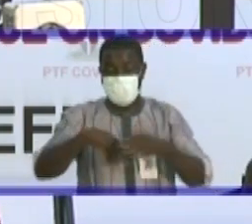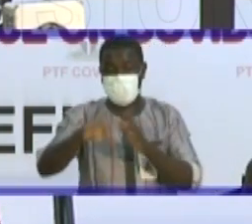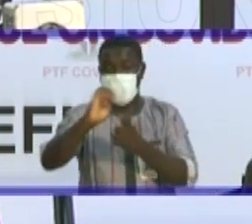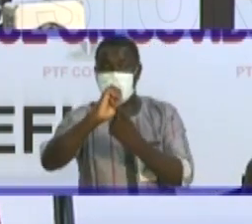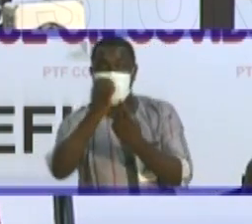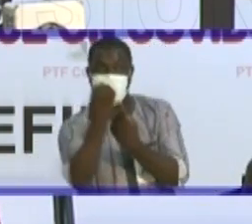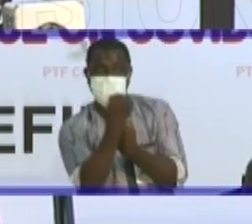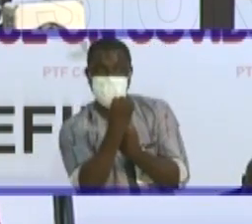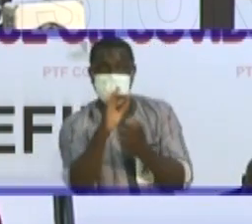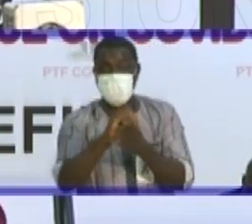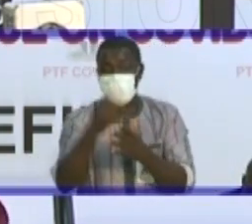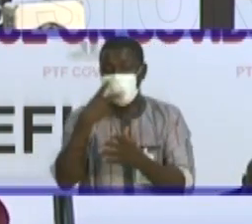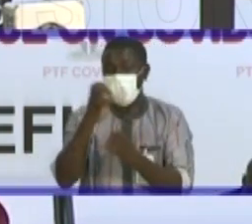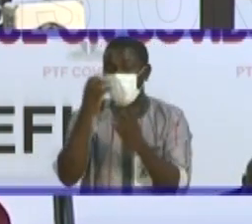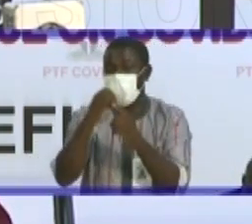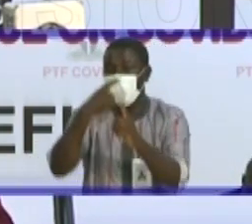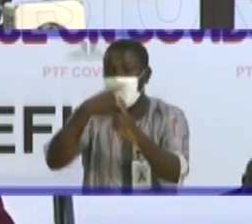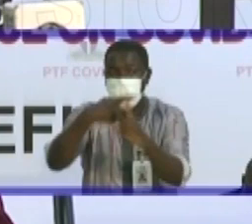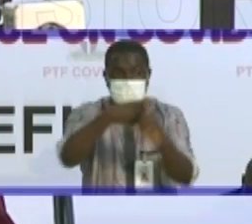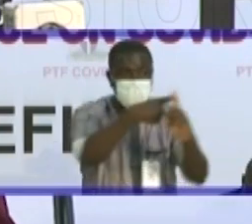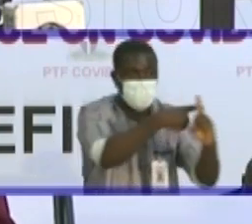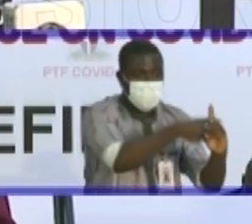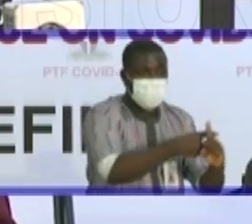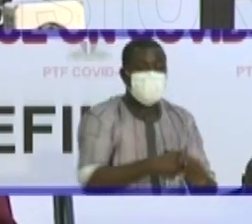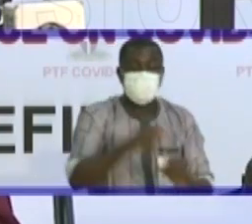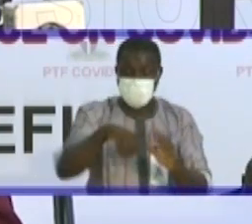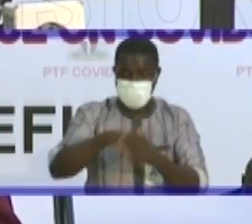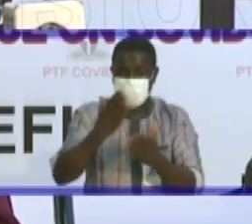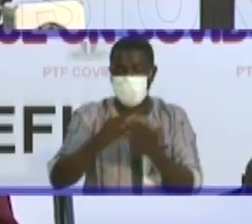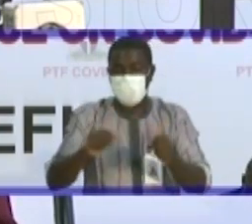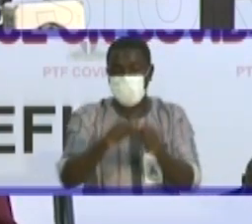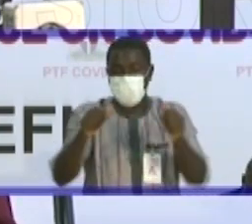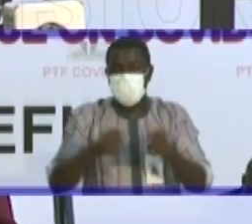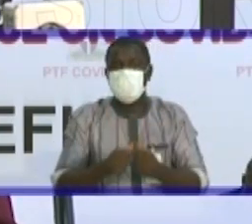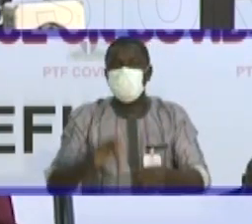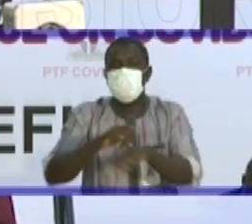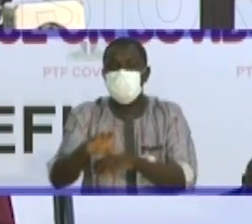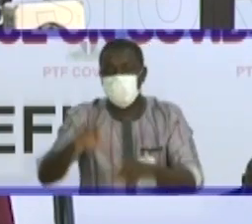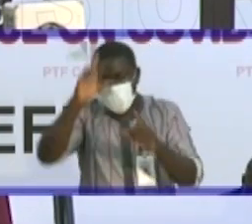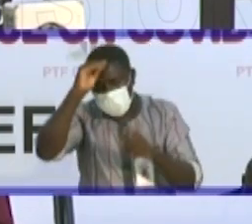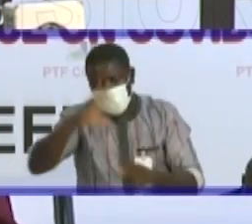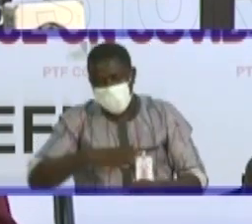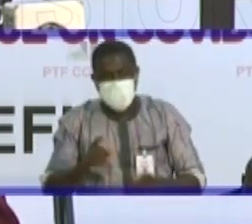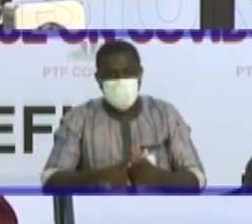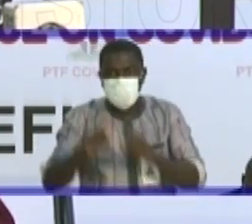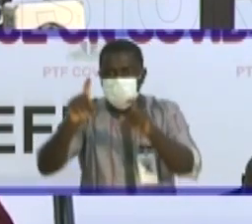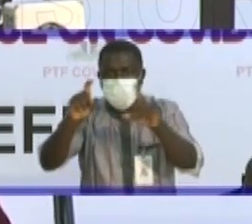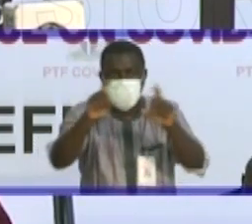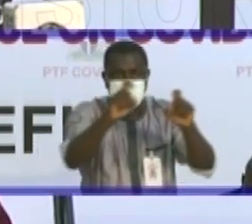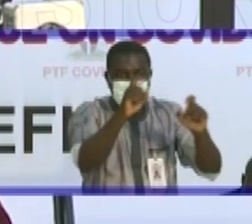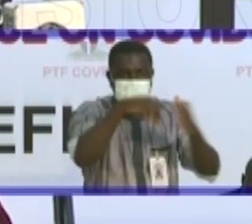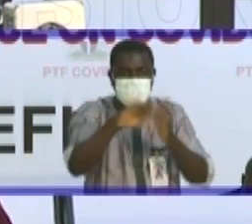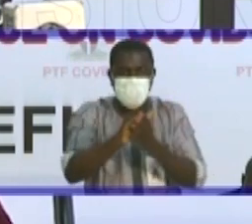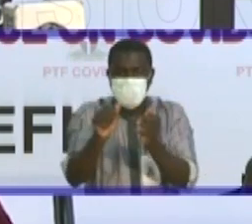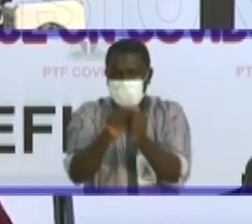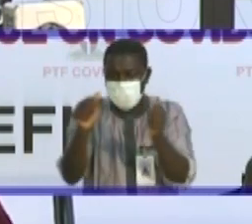many positives. If you have seen many positives in a certain area, you send your men there to take samples to test in that area. That